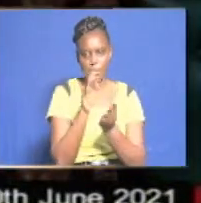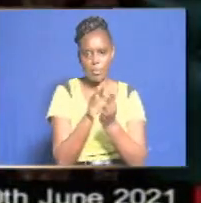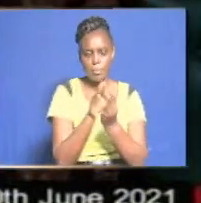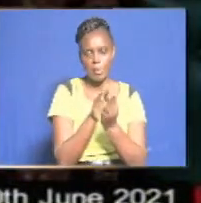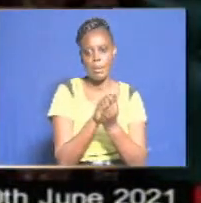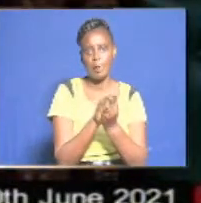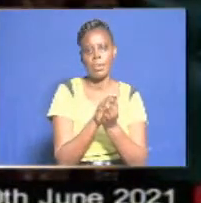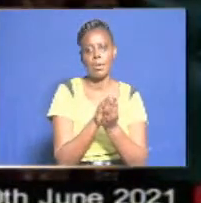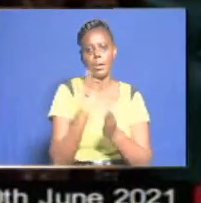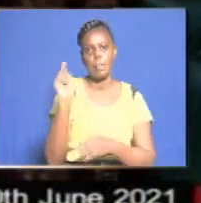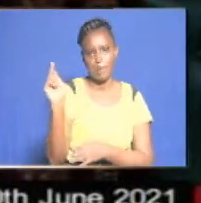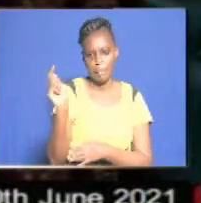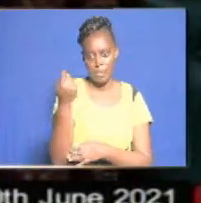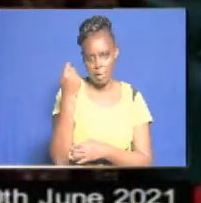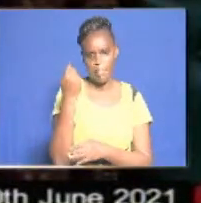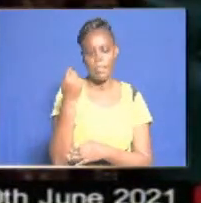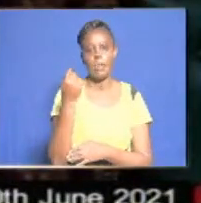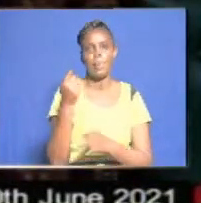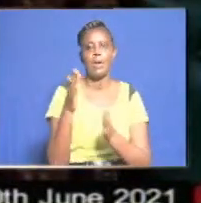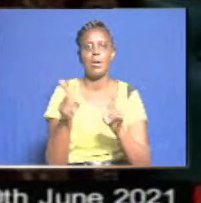Njoroge, as well as